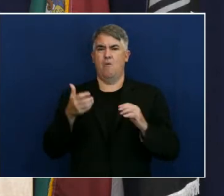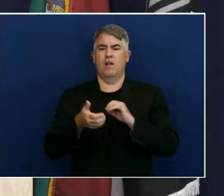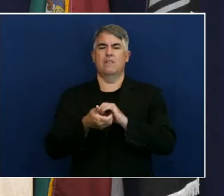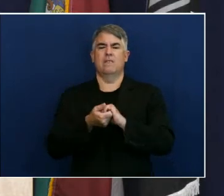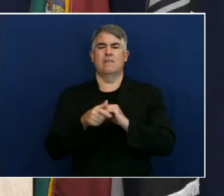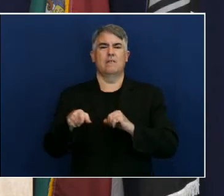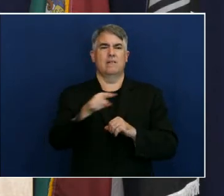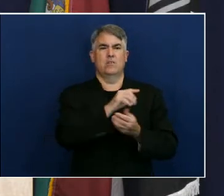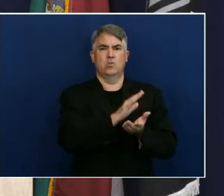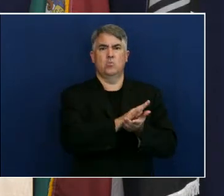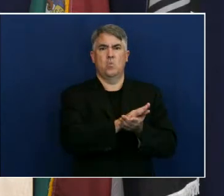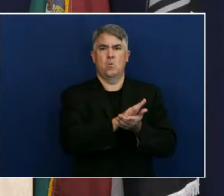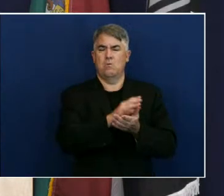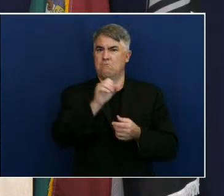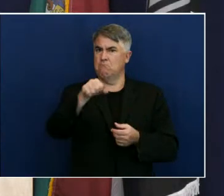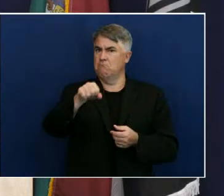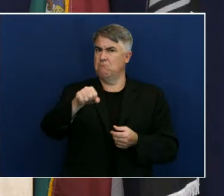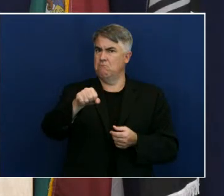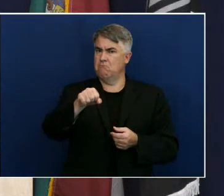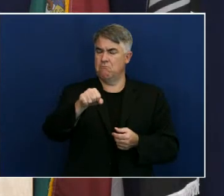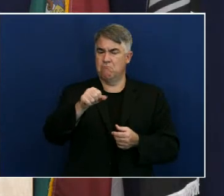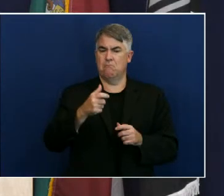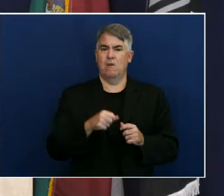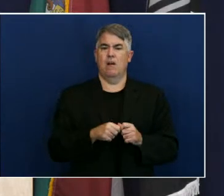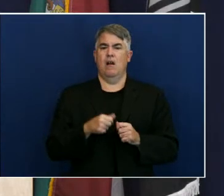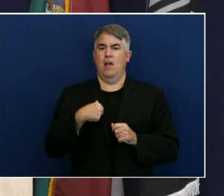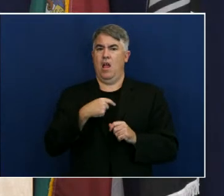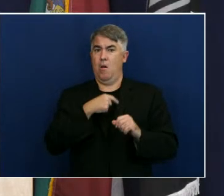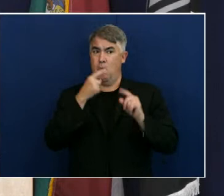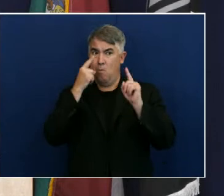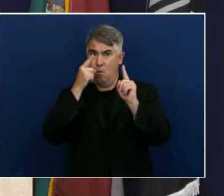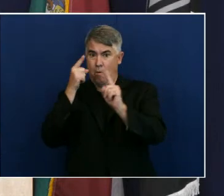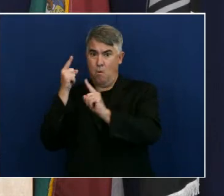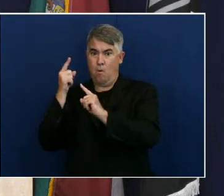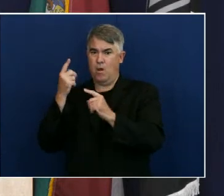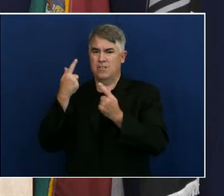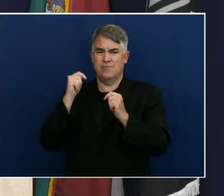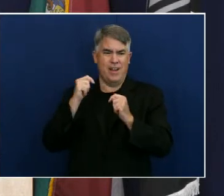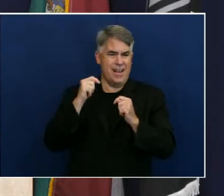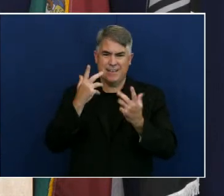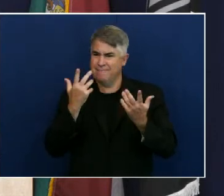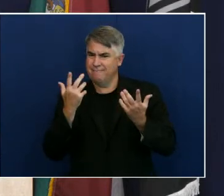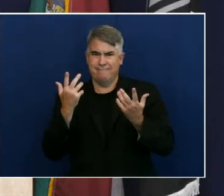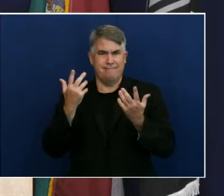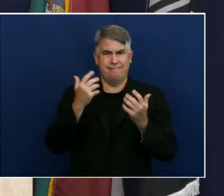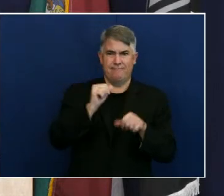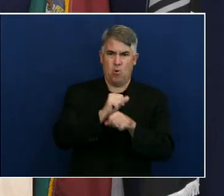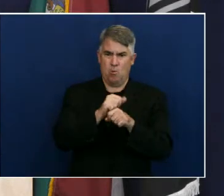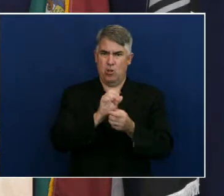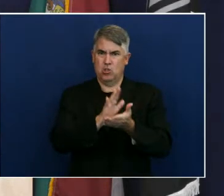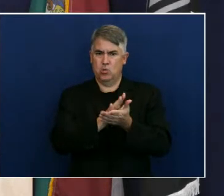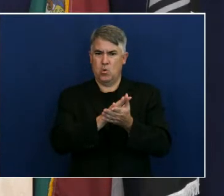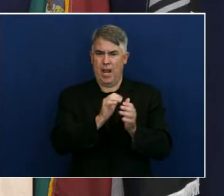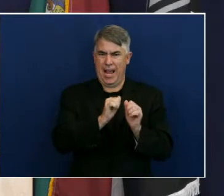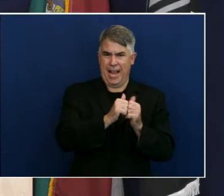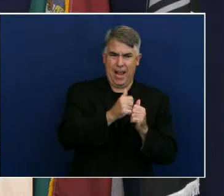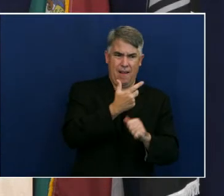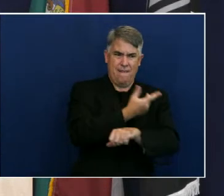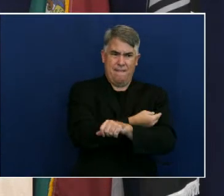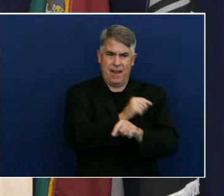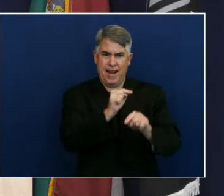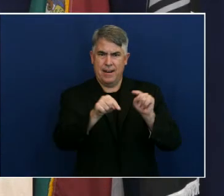schools. We're working with schools to do everything we can to try and facilitate that, and we will certainly expand on that and do